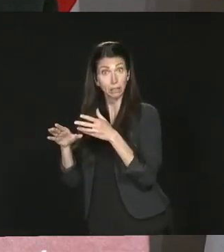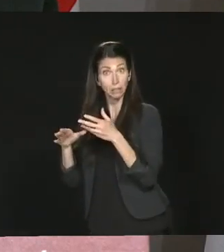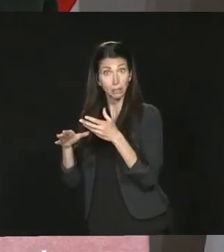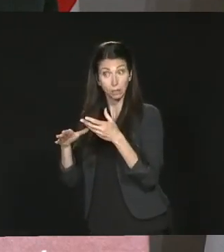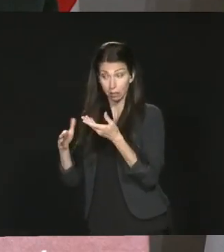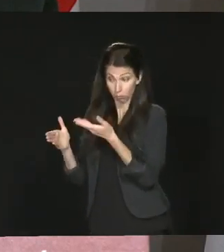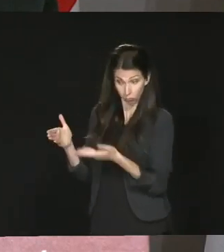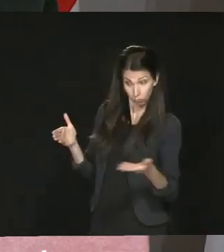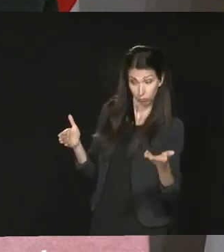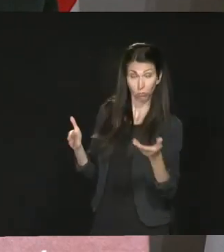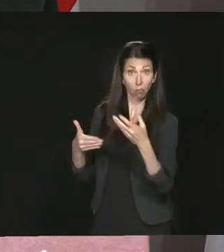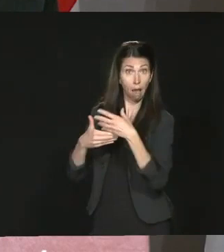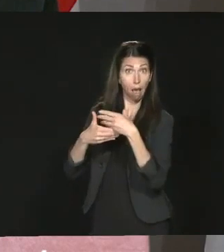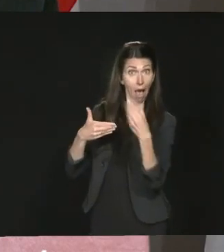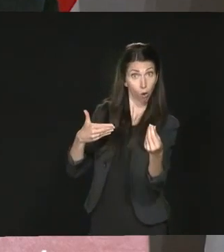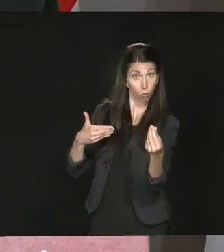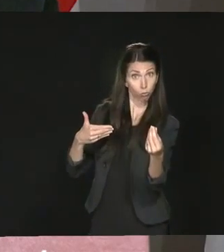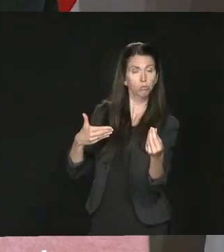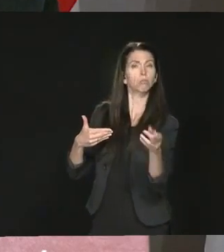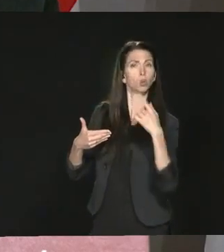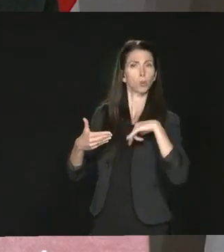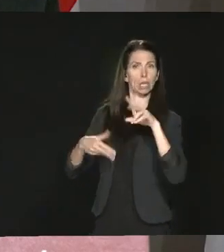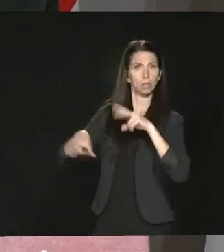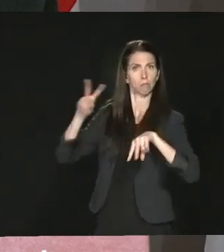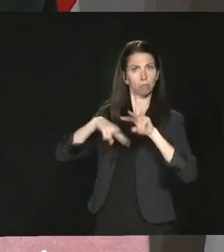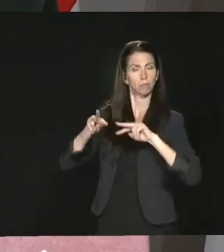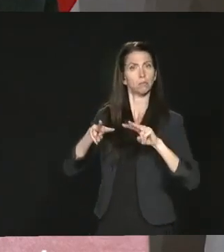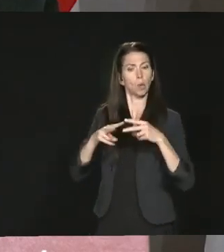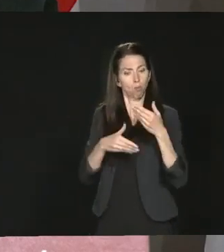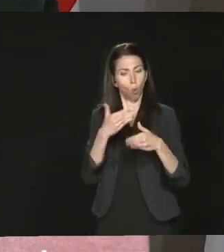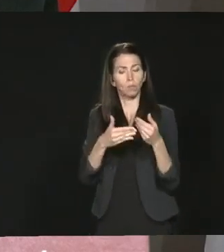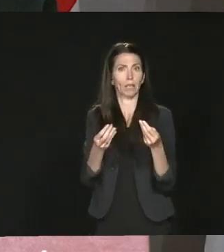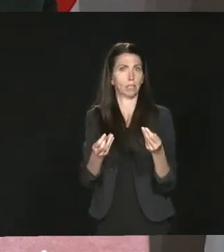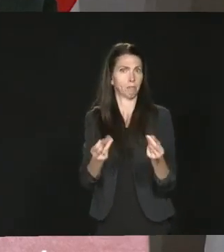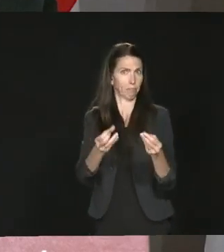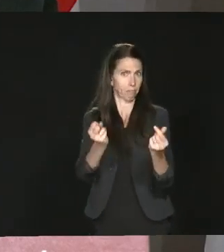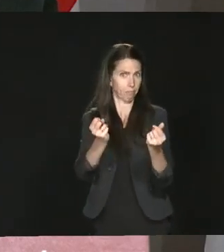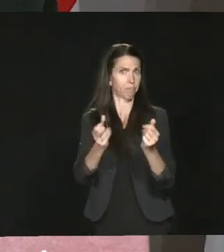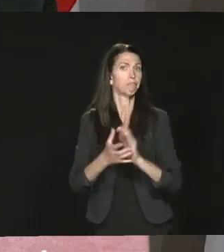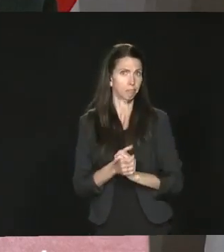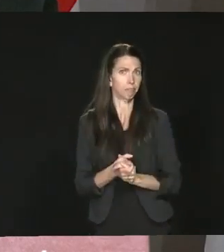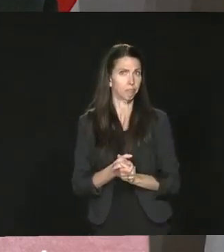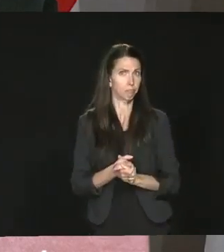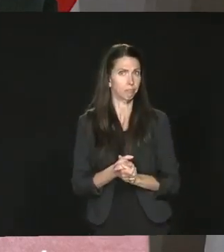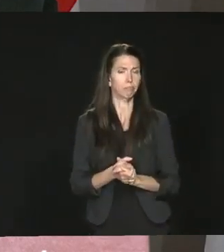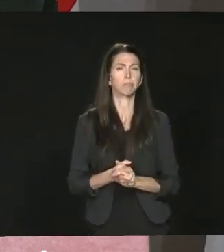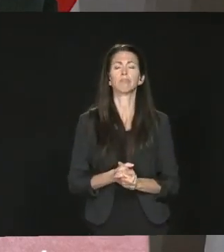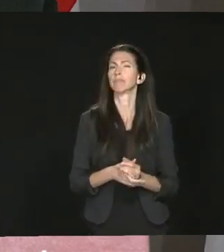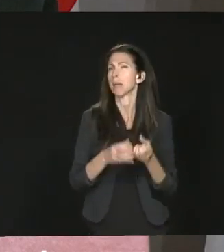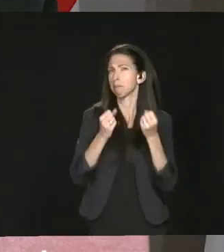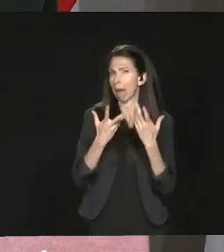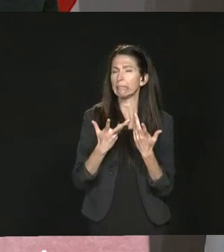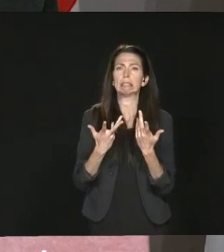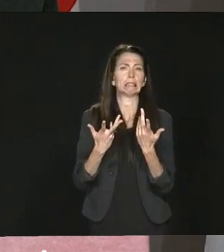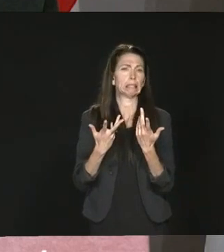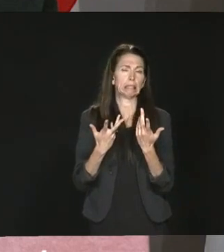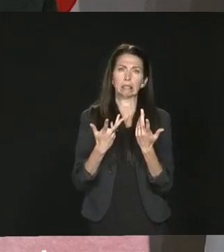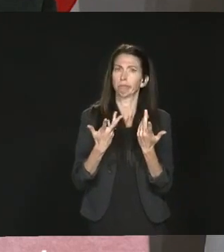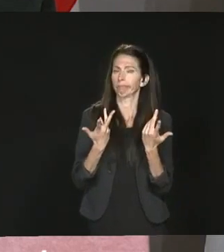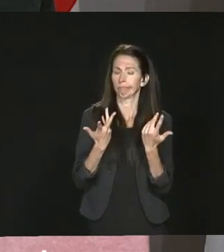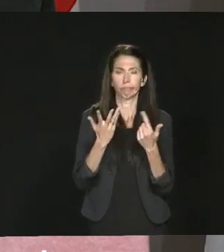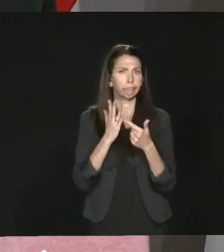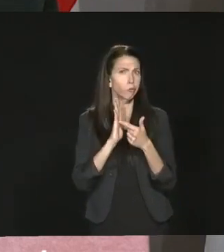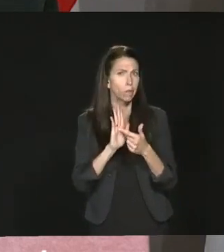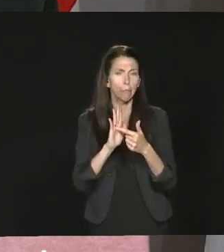happened in a quick and efficient way. And we've also, and so a number of measures I'll share with you, for example, from an individual